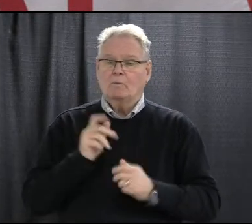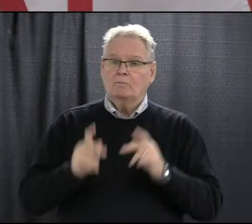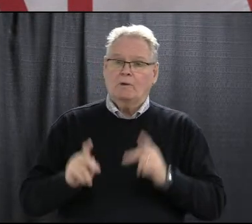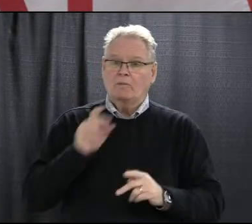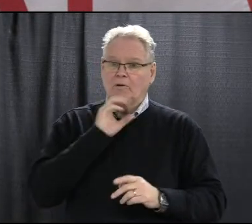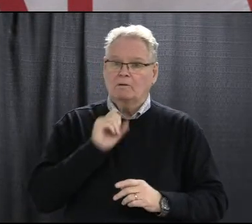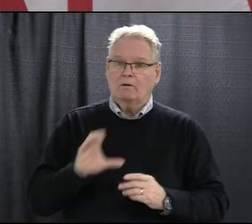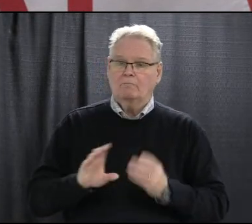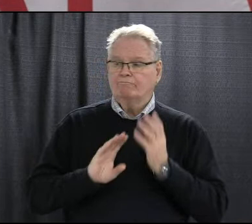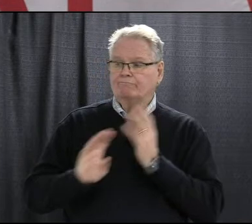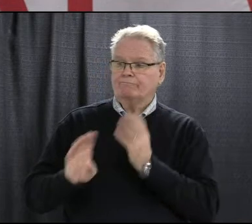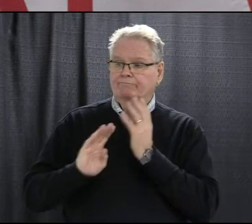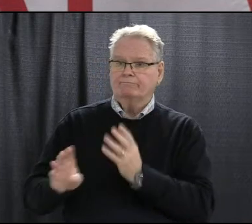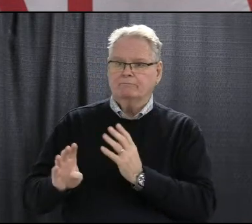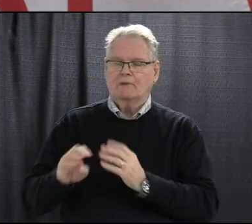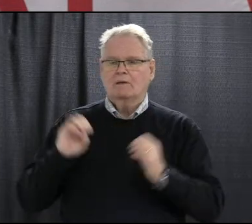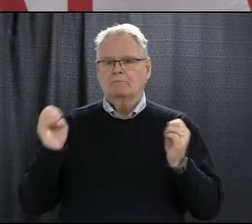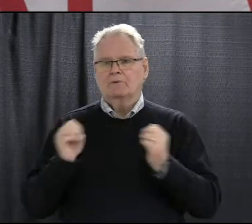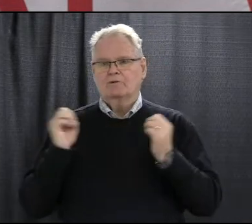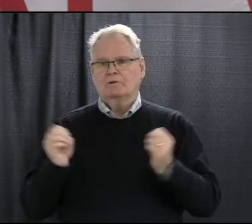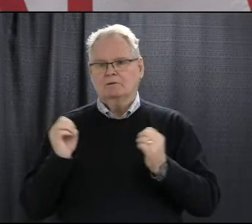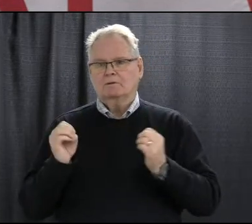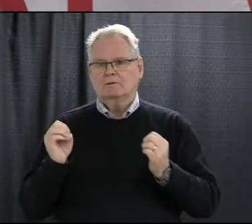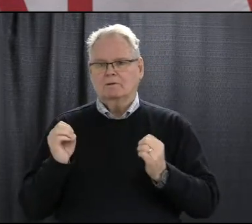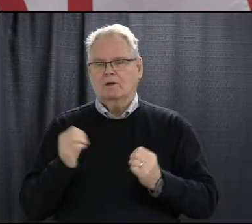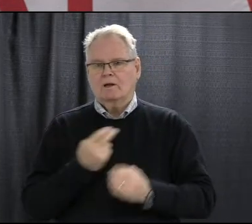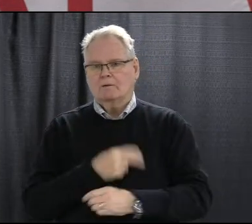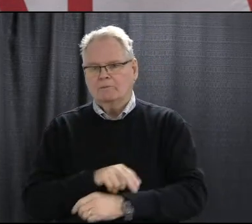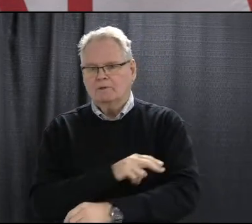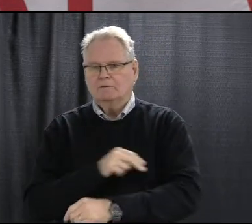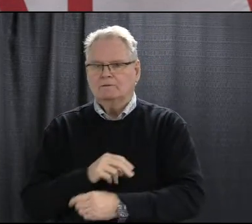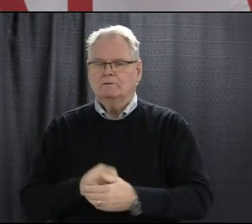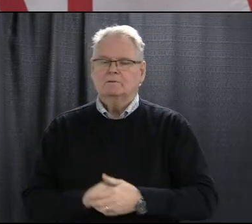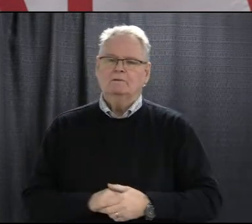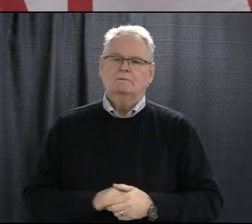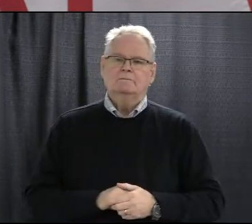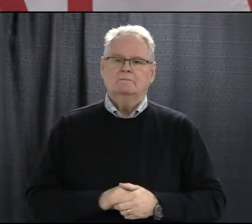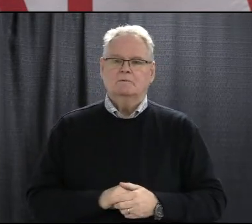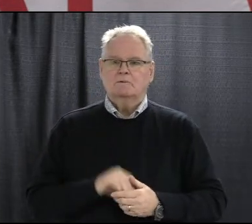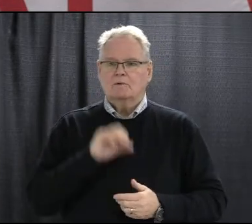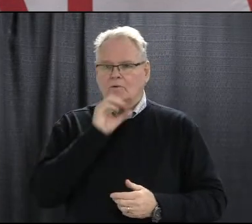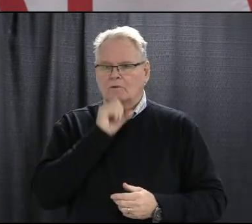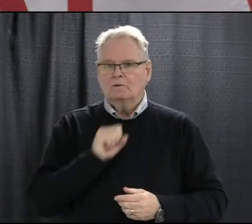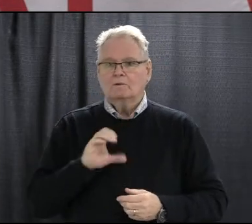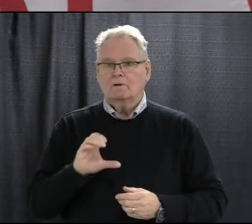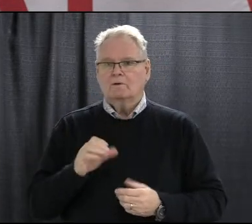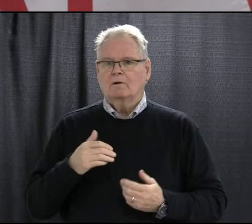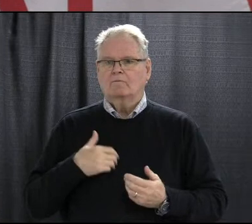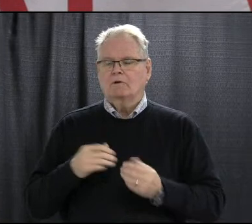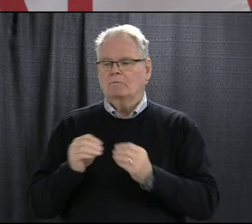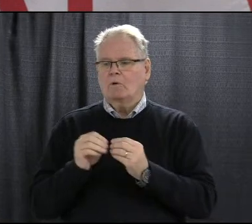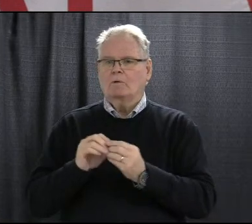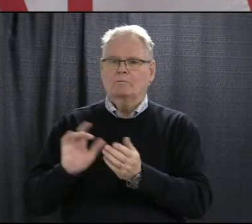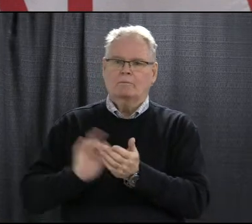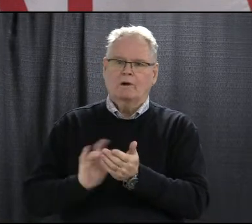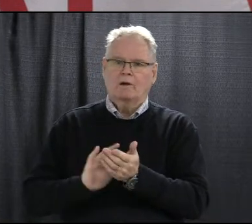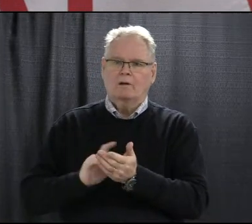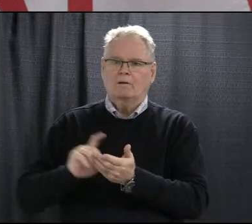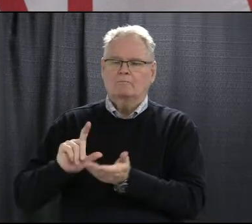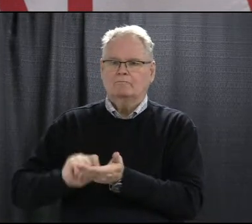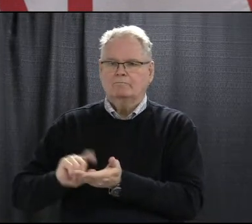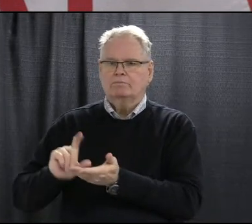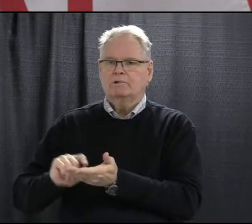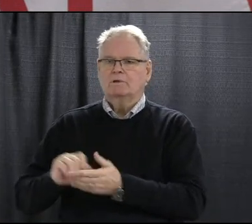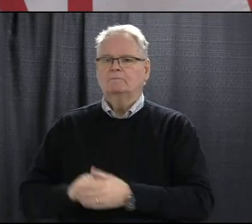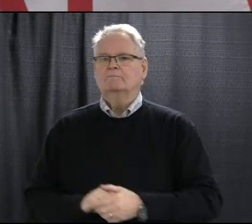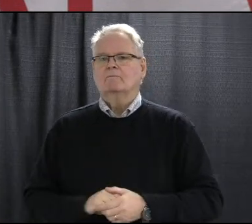more often than non-seniors, have higher use of medications, and often suffer from complex social